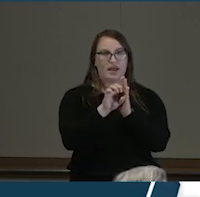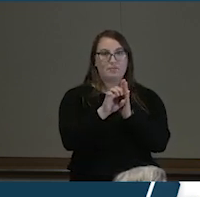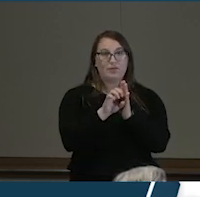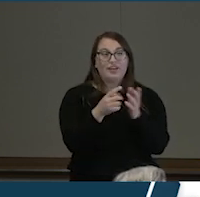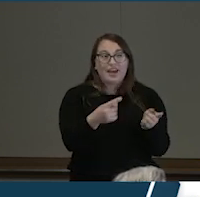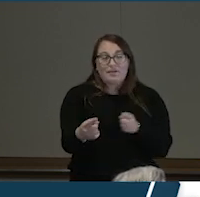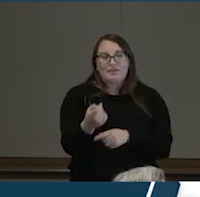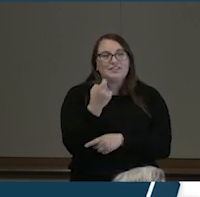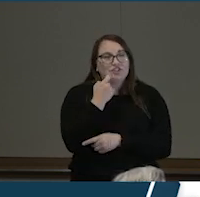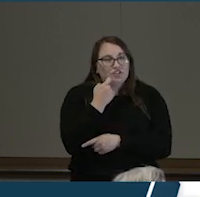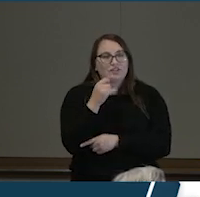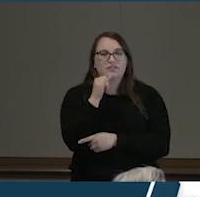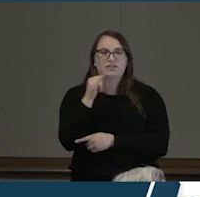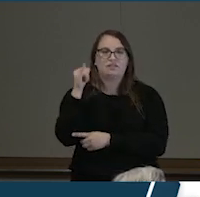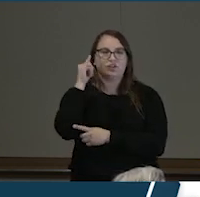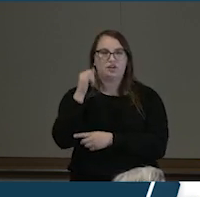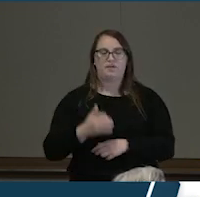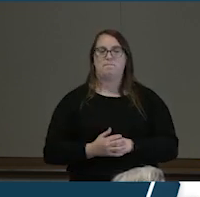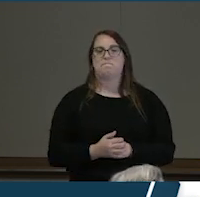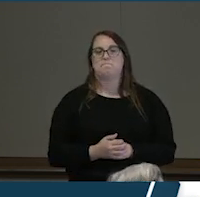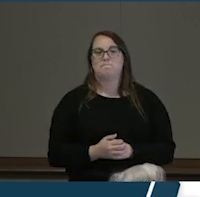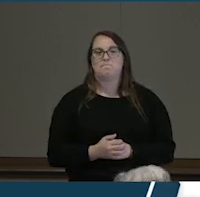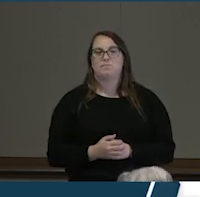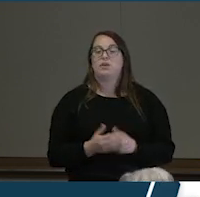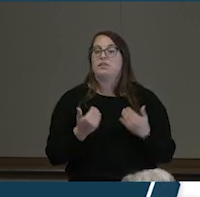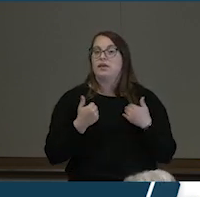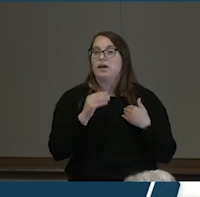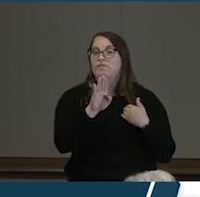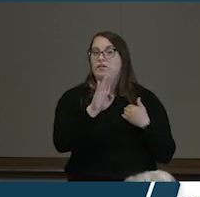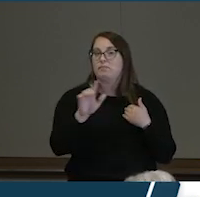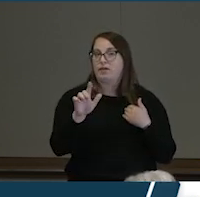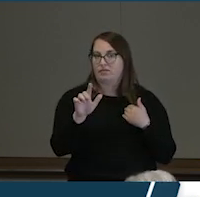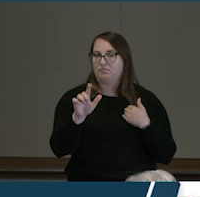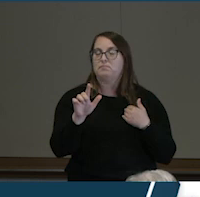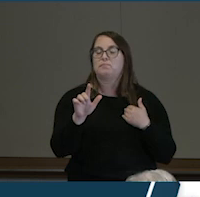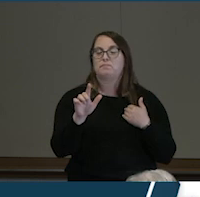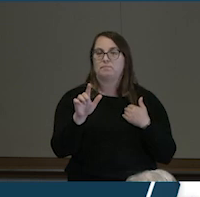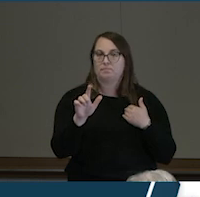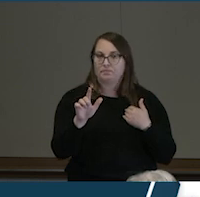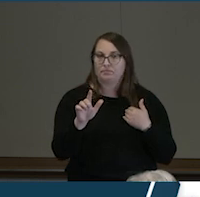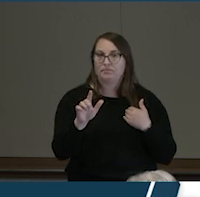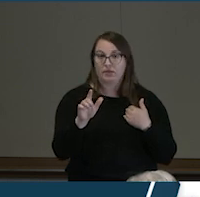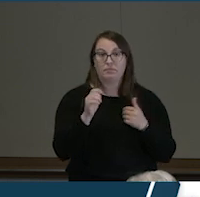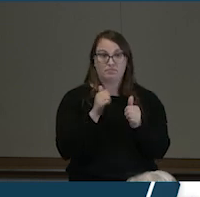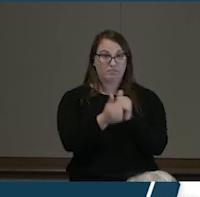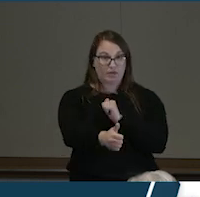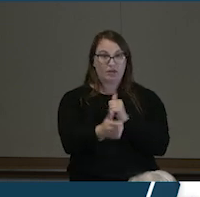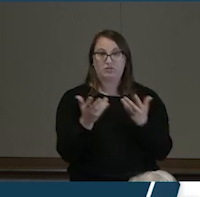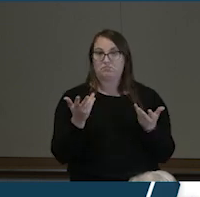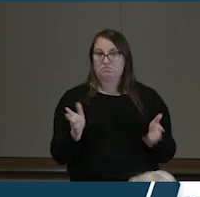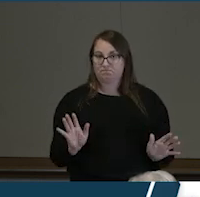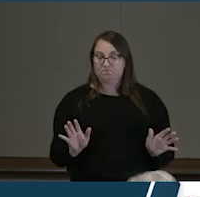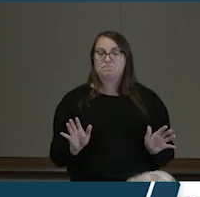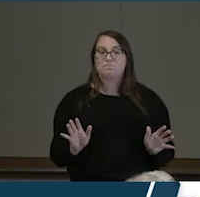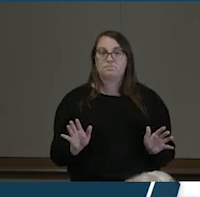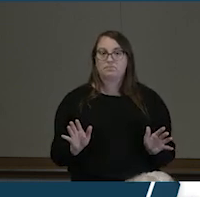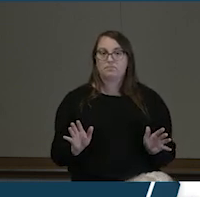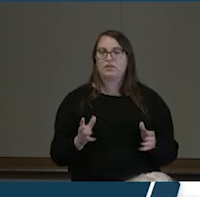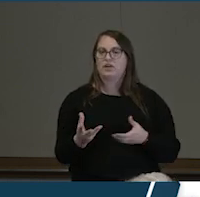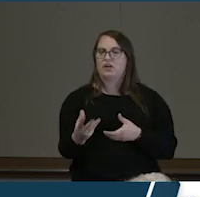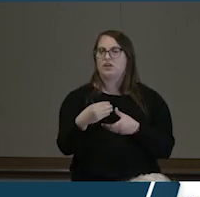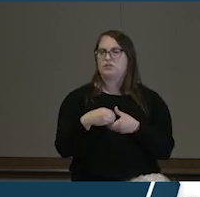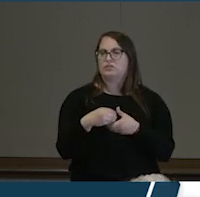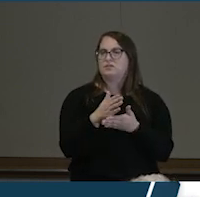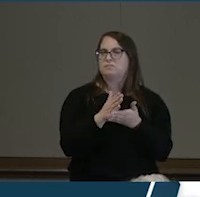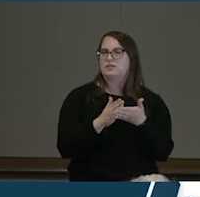yesterday. There is a bill, and it passed, and it included some